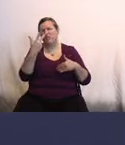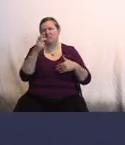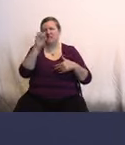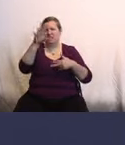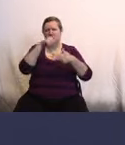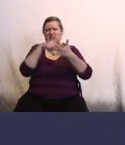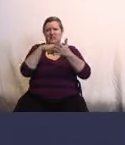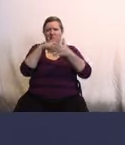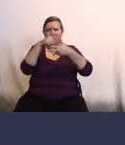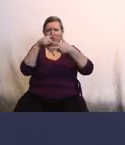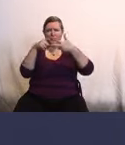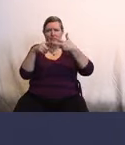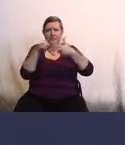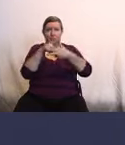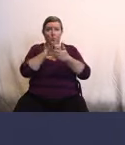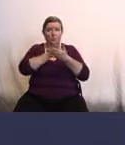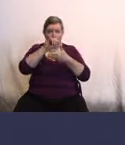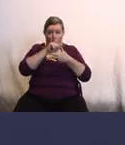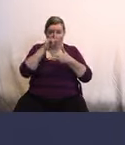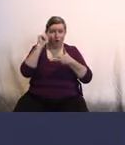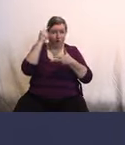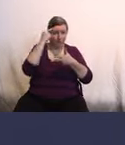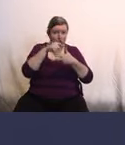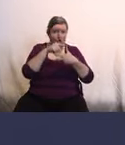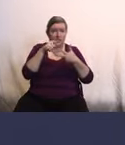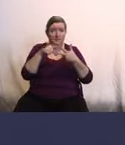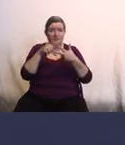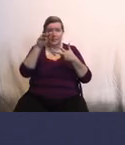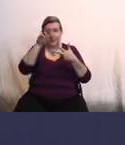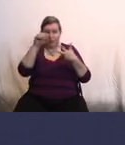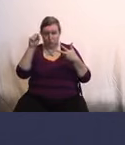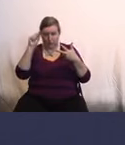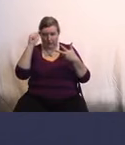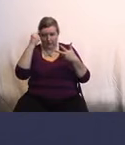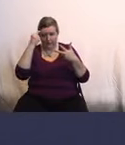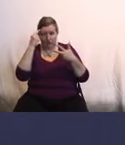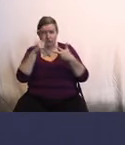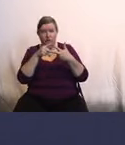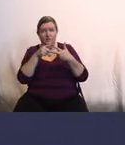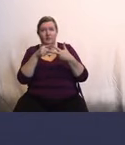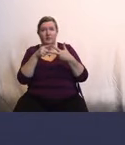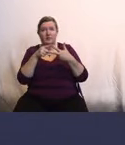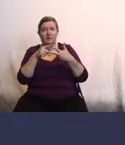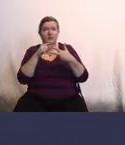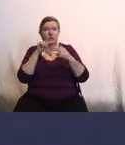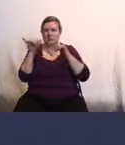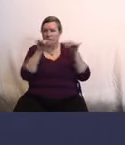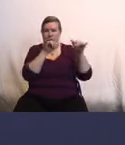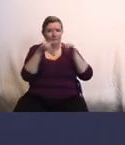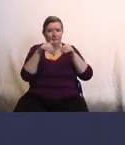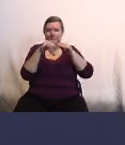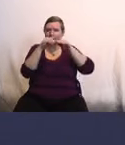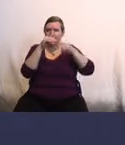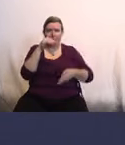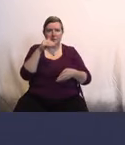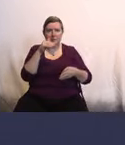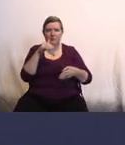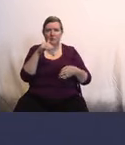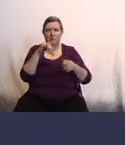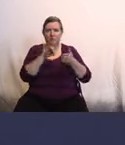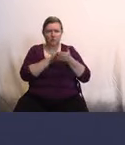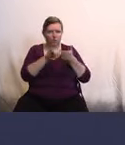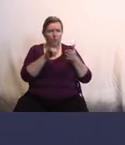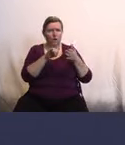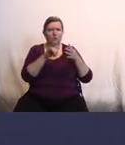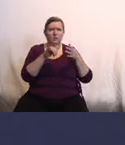Kathy Hochul from New York spoke, Charlie Baker from Massachusetts. Massachusetts not quite at the same rate as New Jersey and New York, but